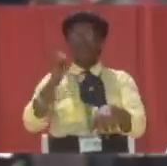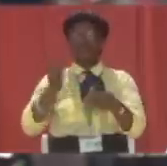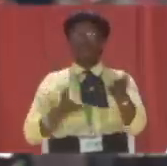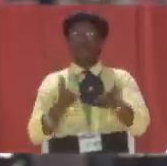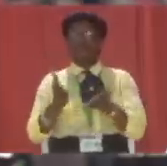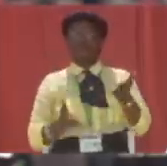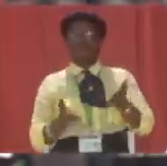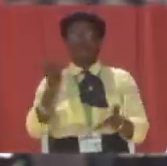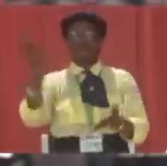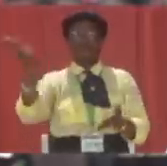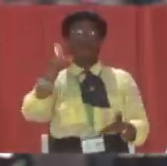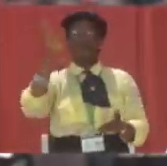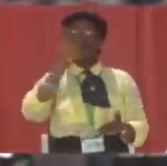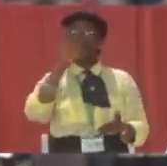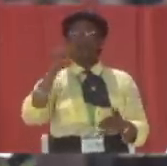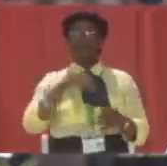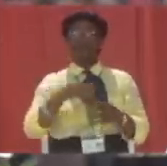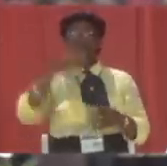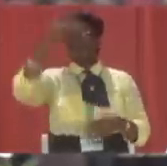the altar.